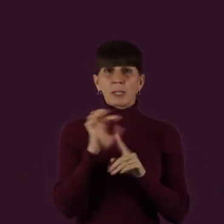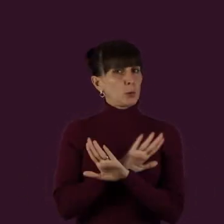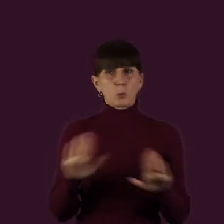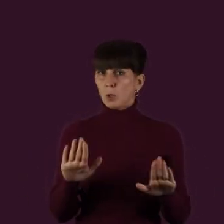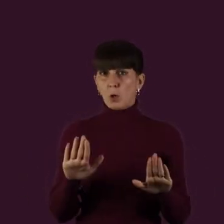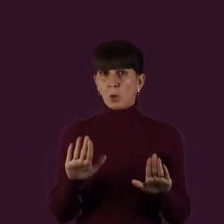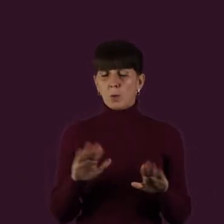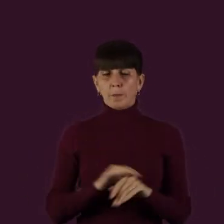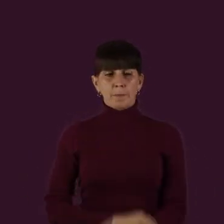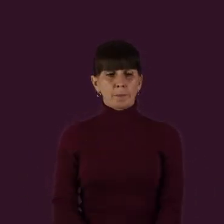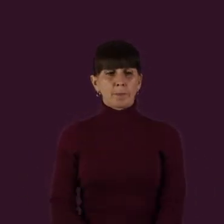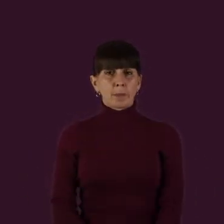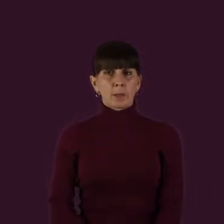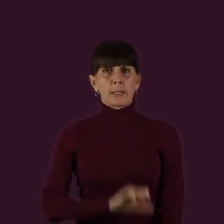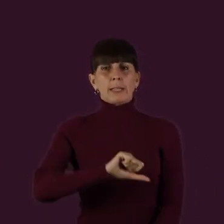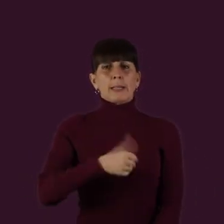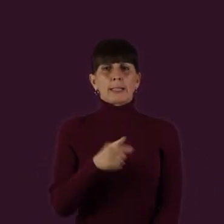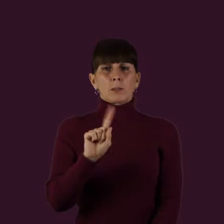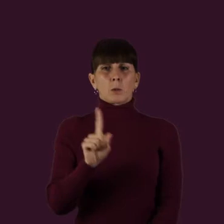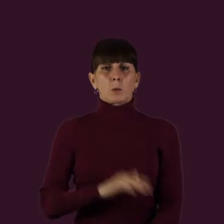happens next in the story.